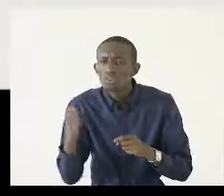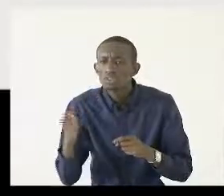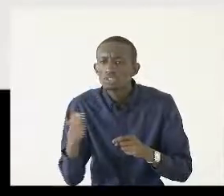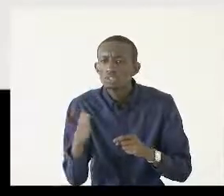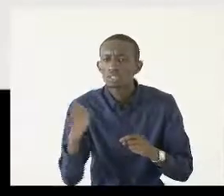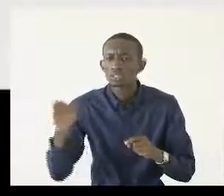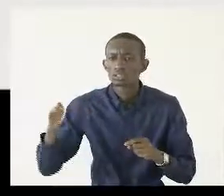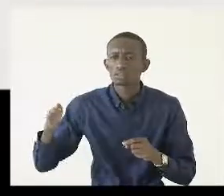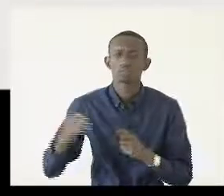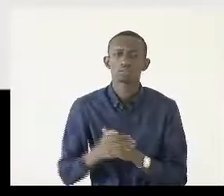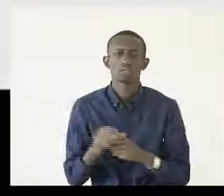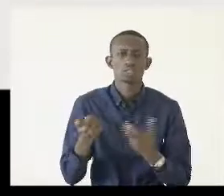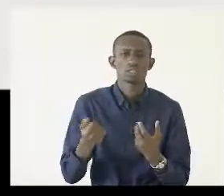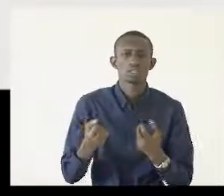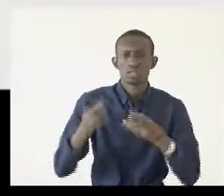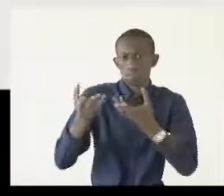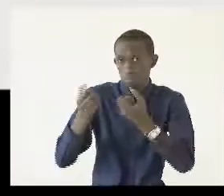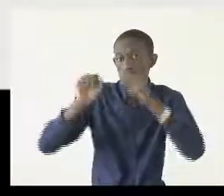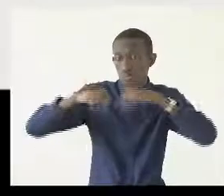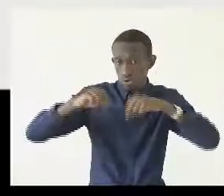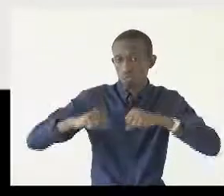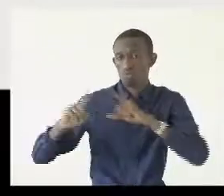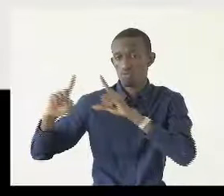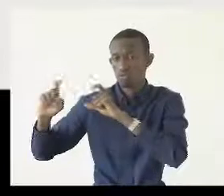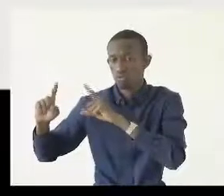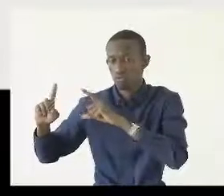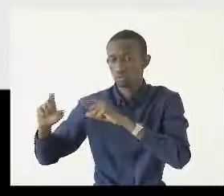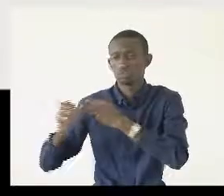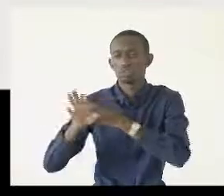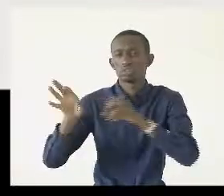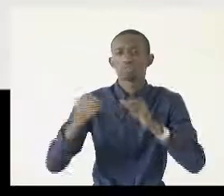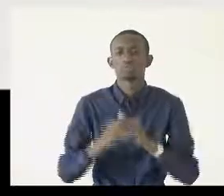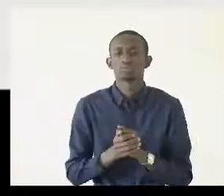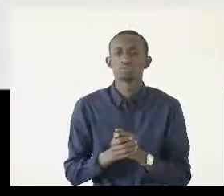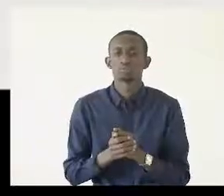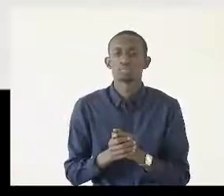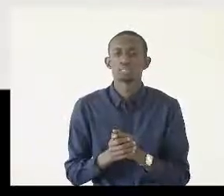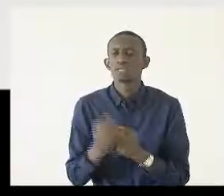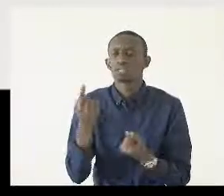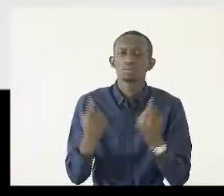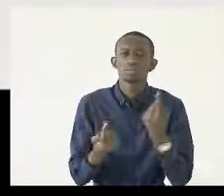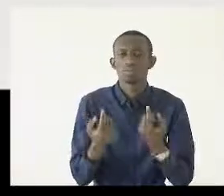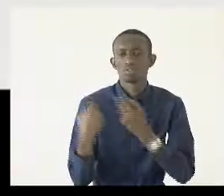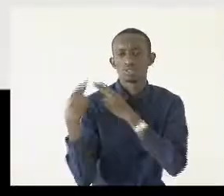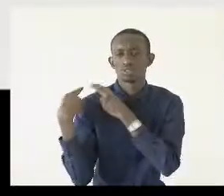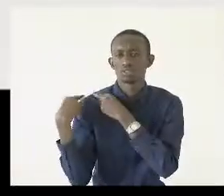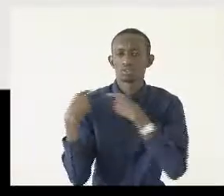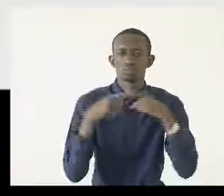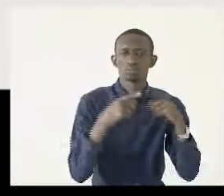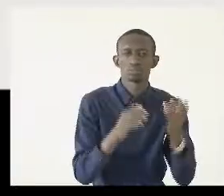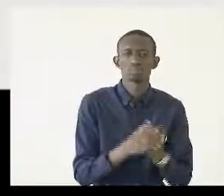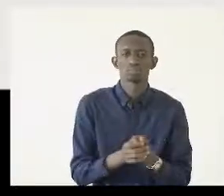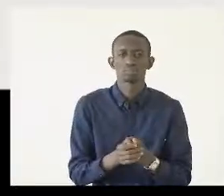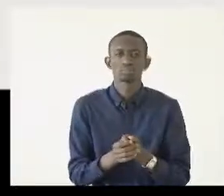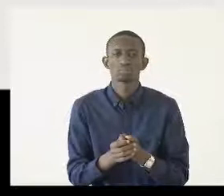they can do photosynthesis. Some stems have particular jobs, like